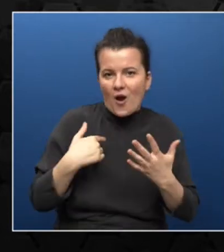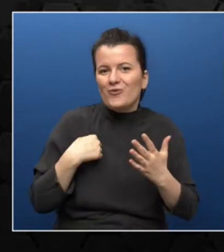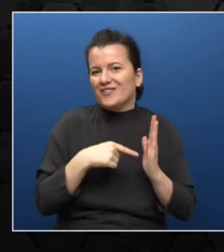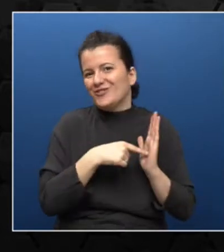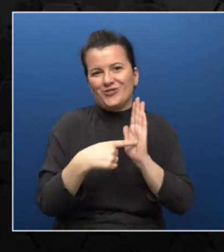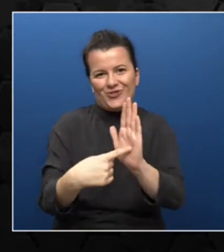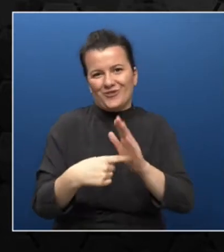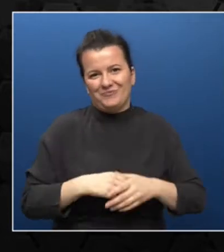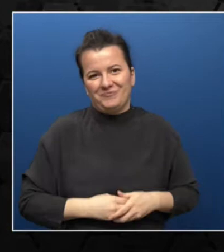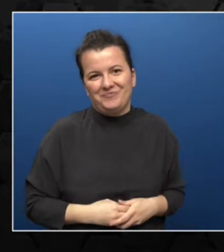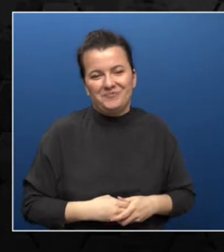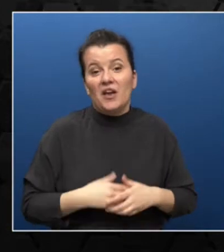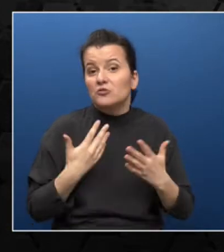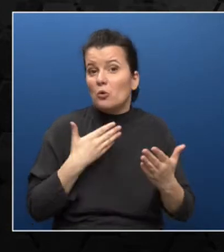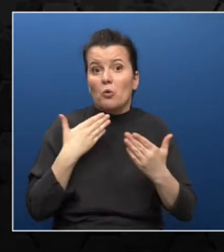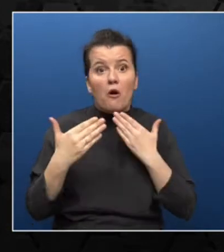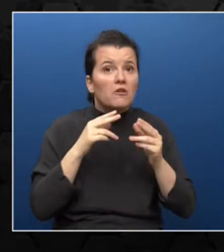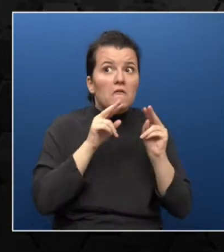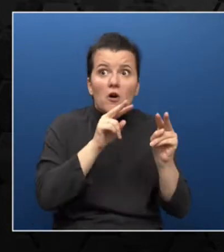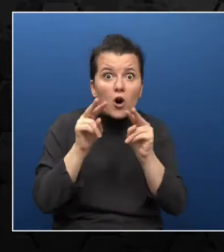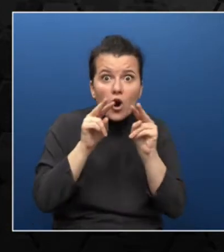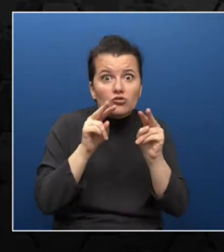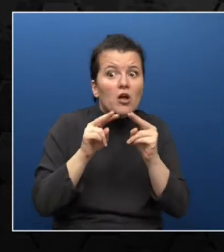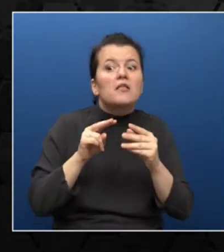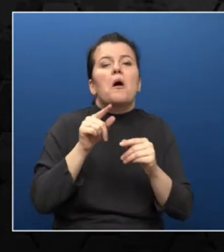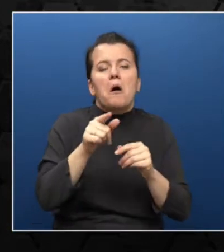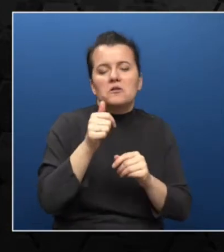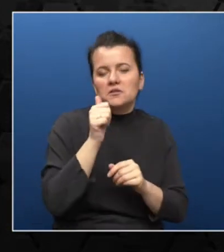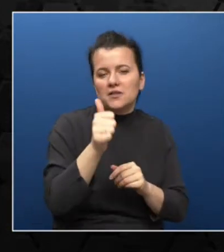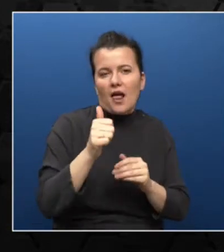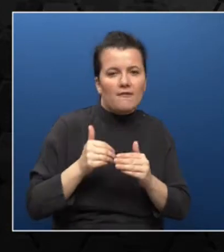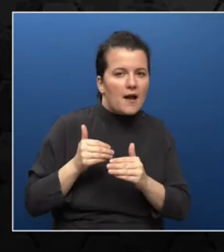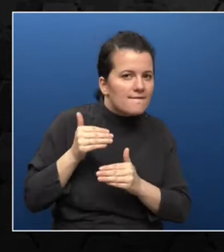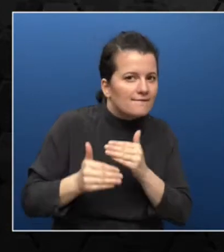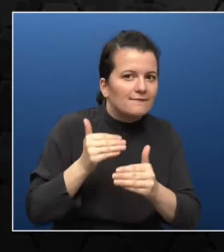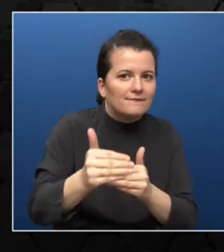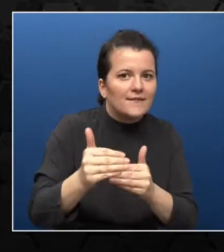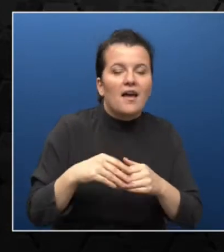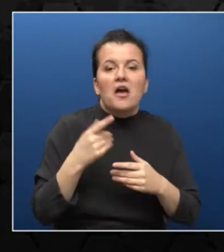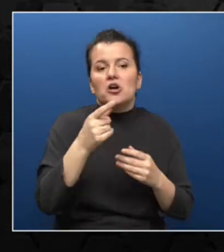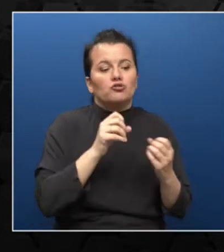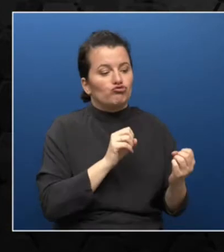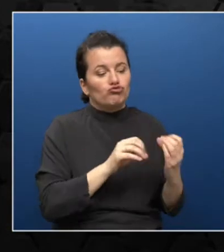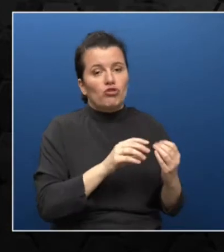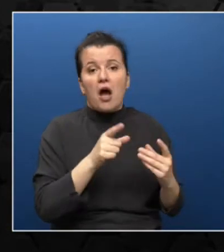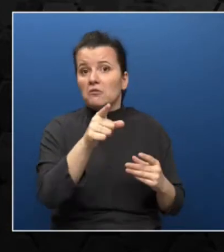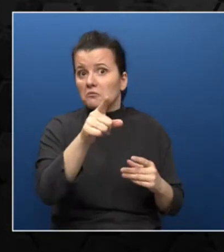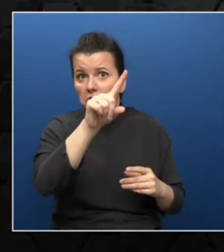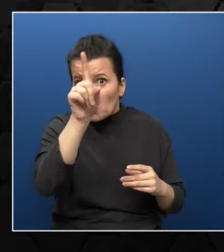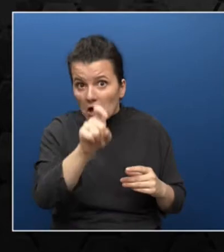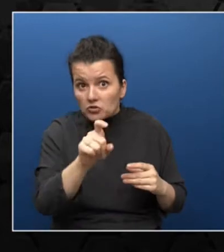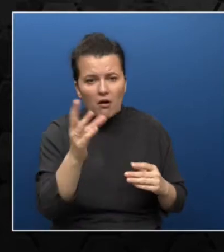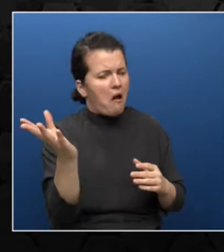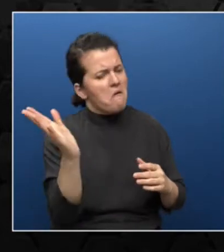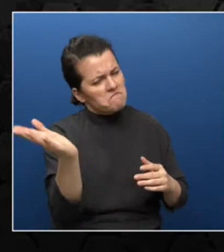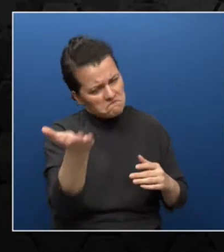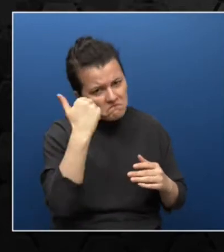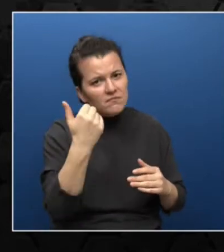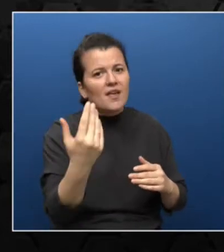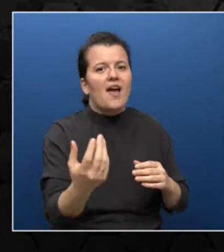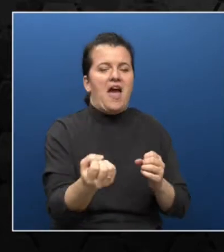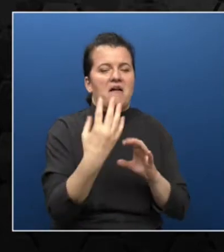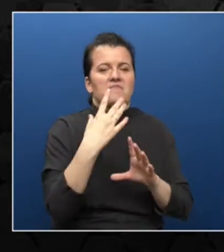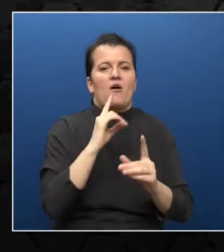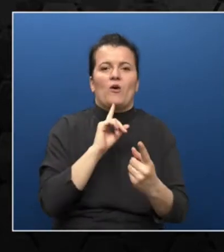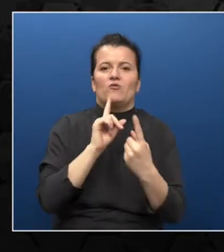particular conference. As always, feel free to ask your questions in the chat and I'll be more than happy to answer those. So when we're talking about, what